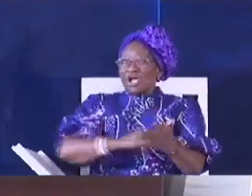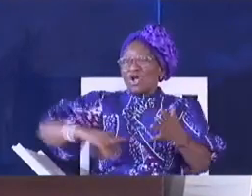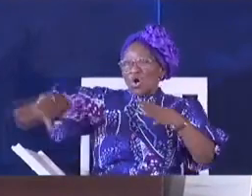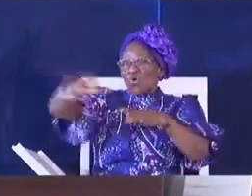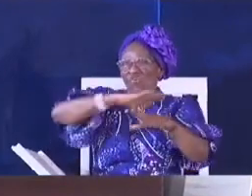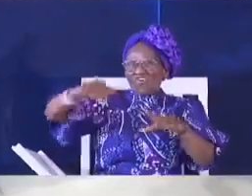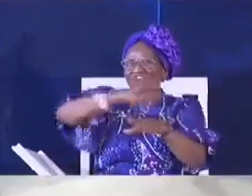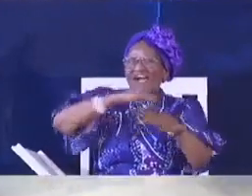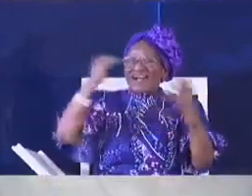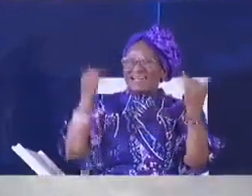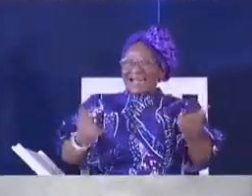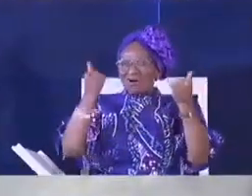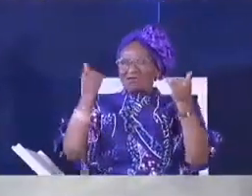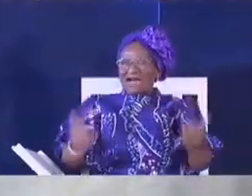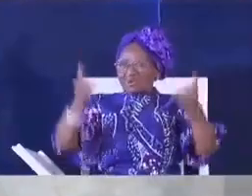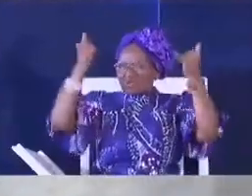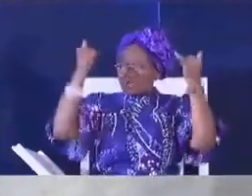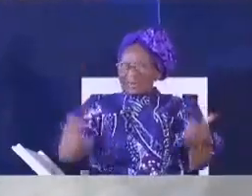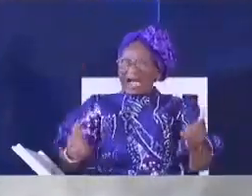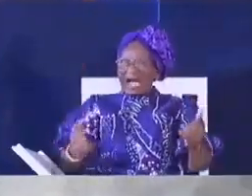Open your mouth and cry to God.